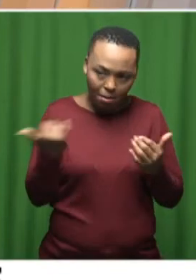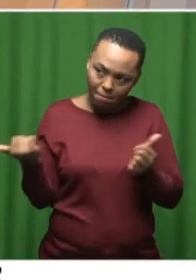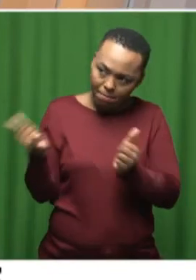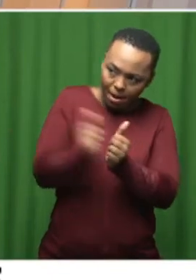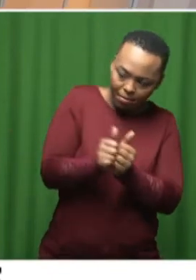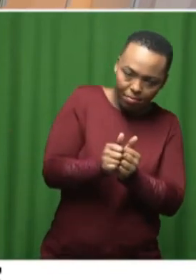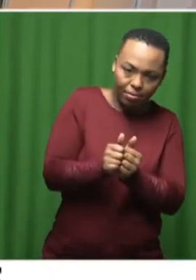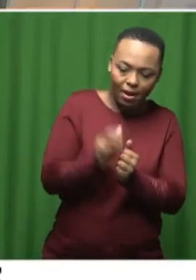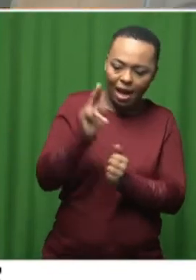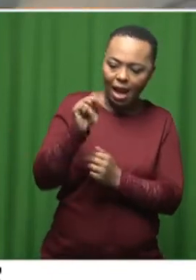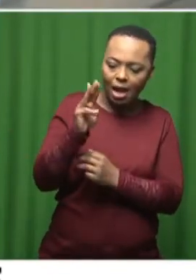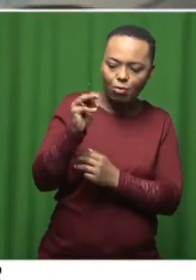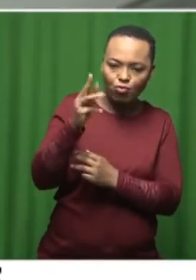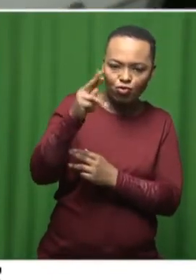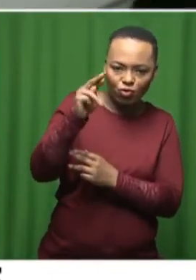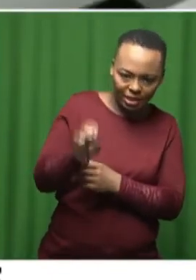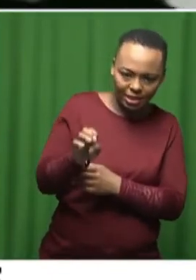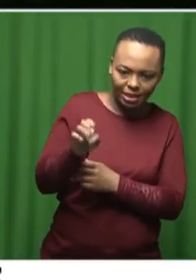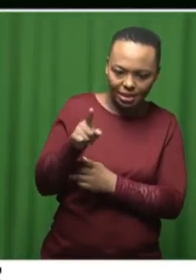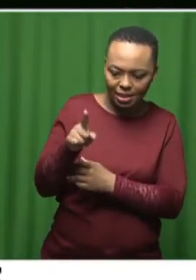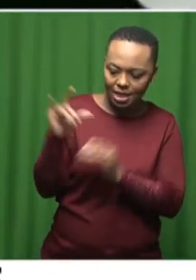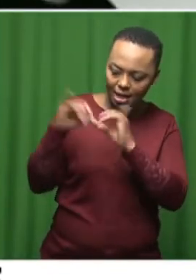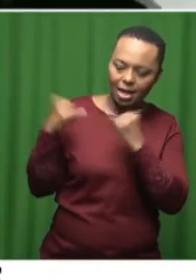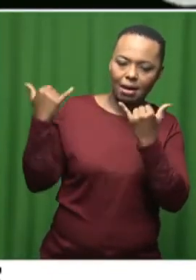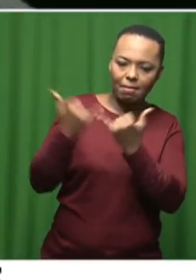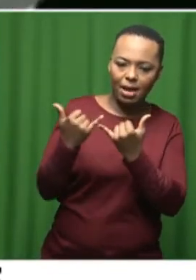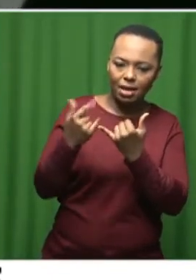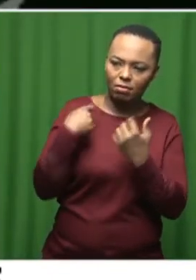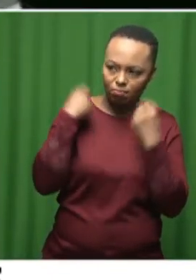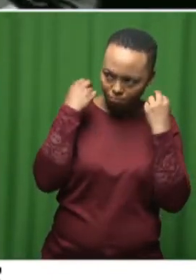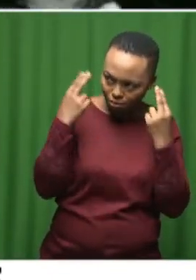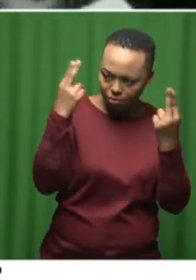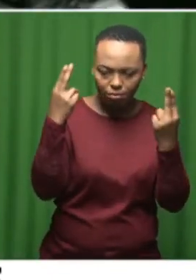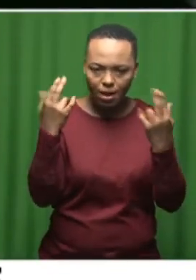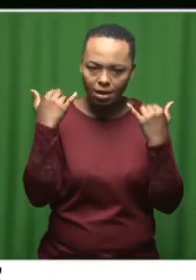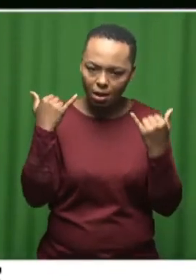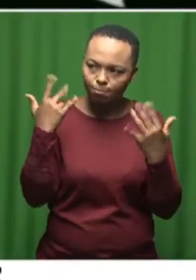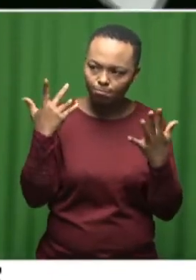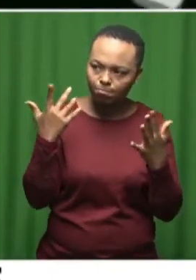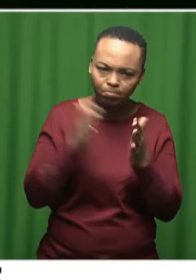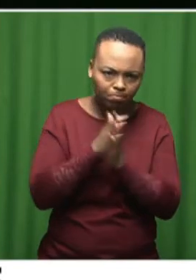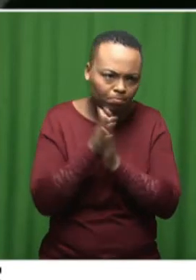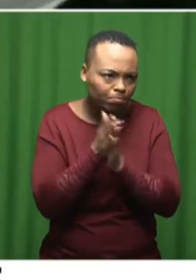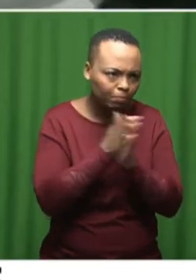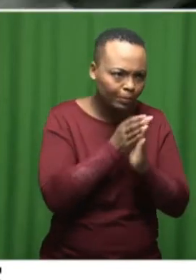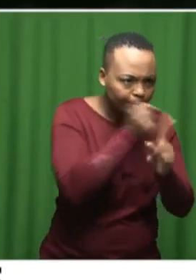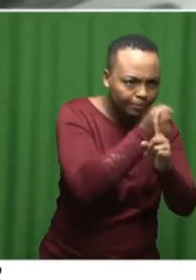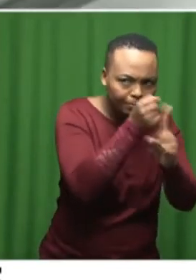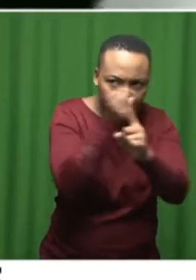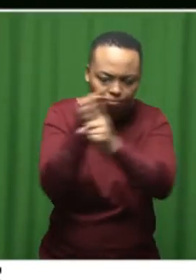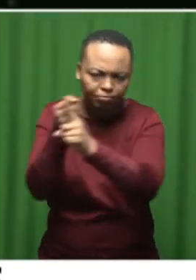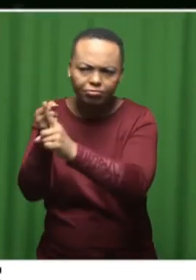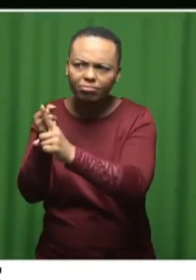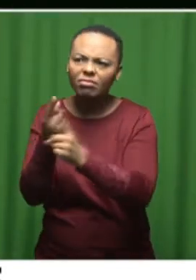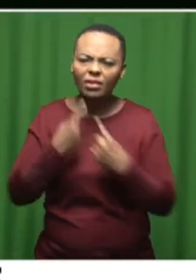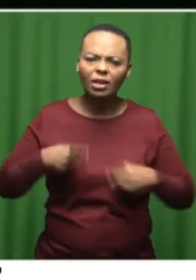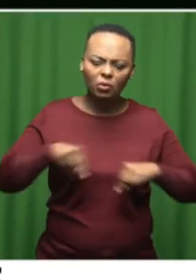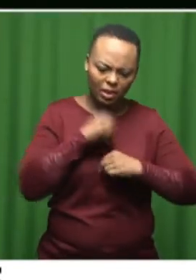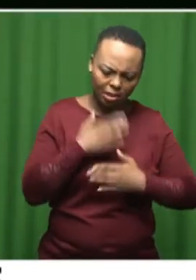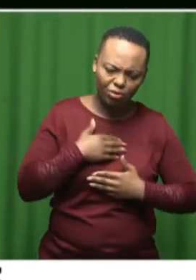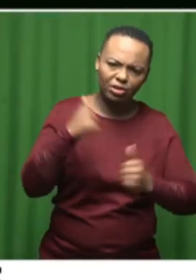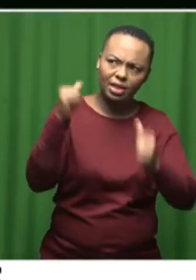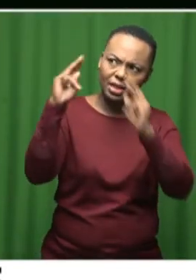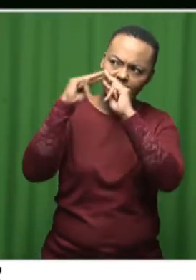you need to have the willingness to take that particular step and walk that. We're very grateful to the